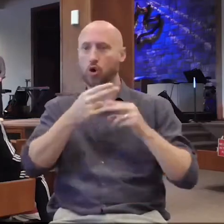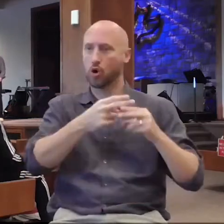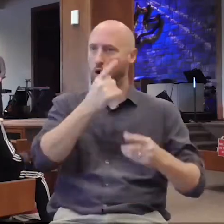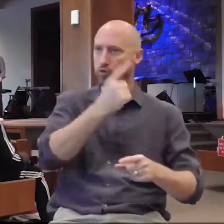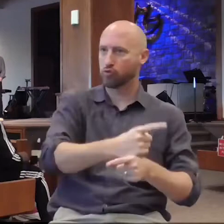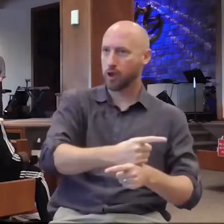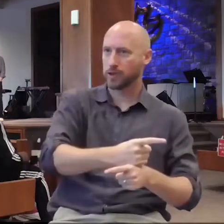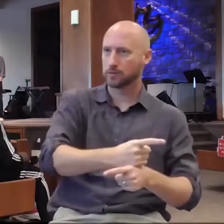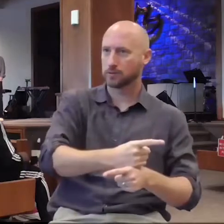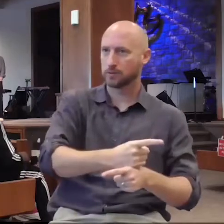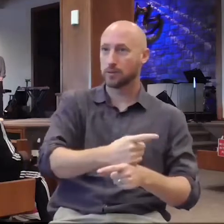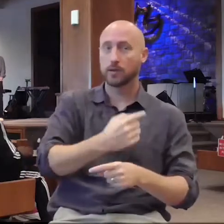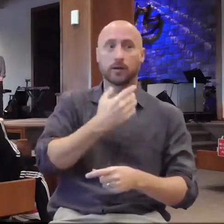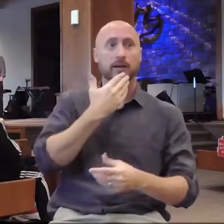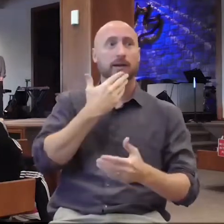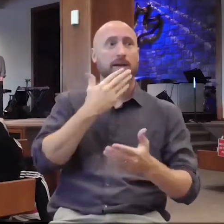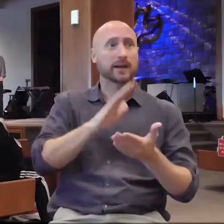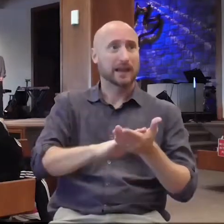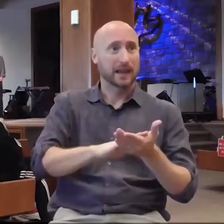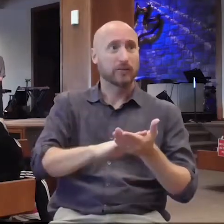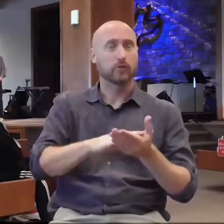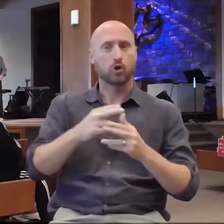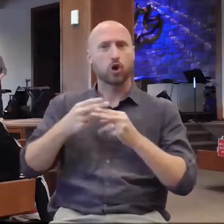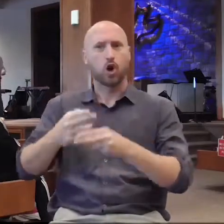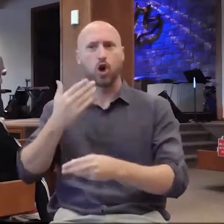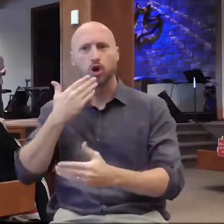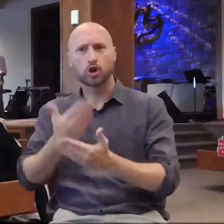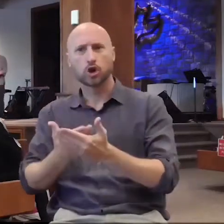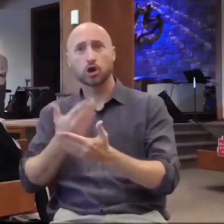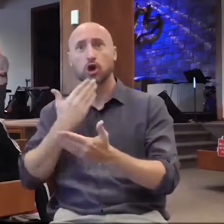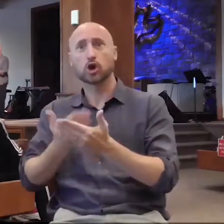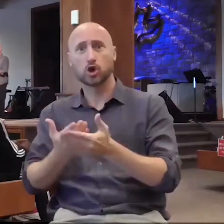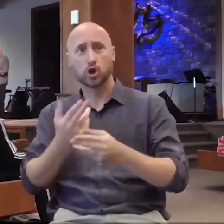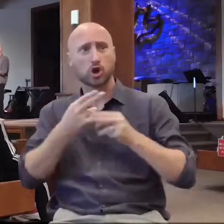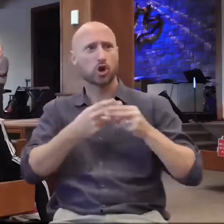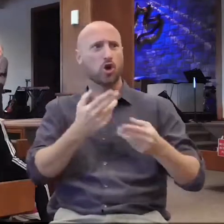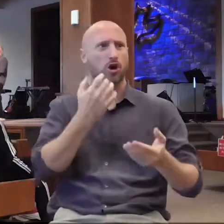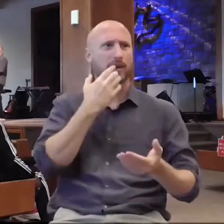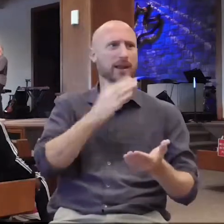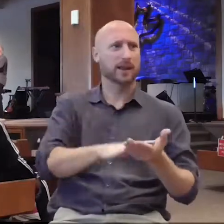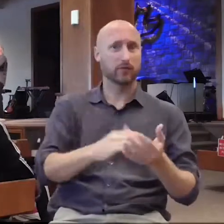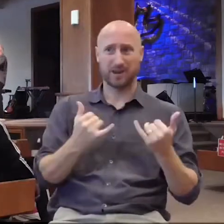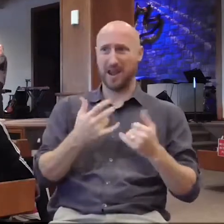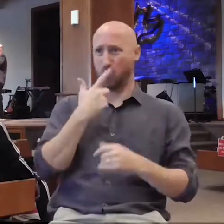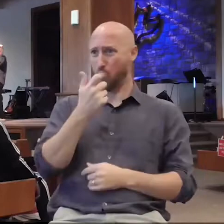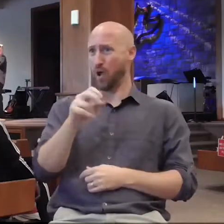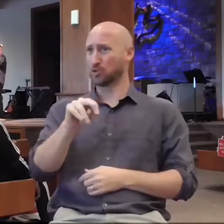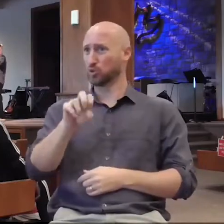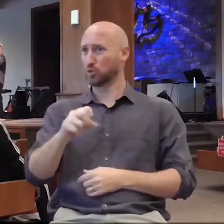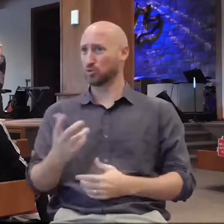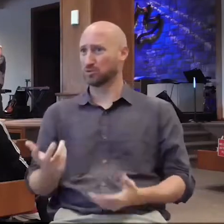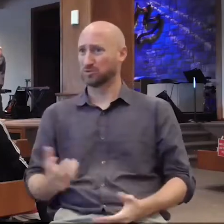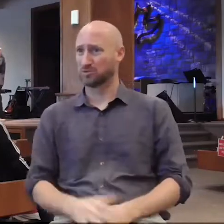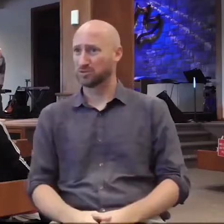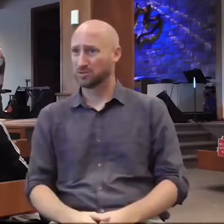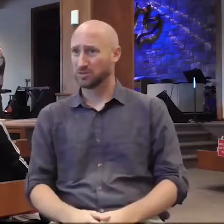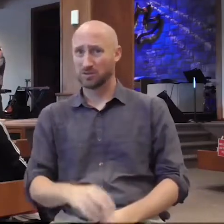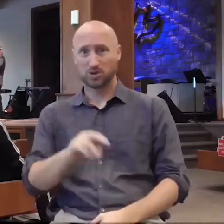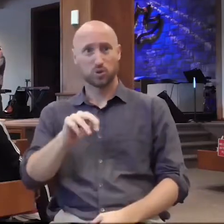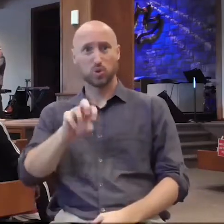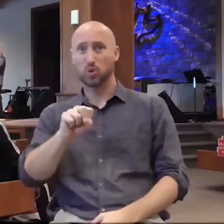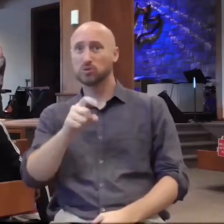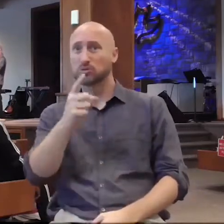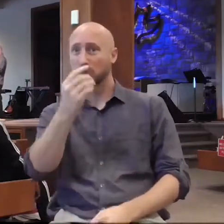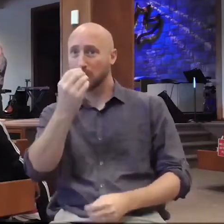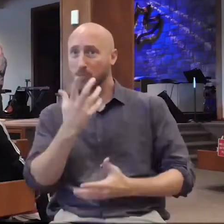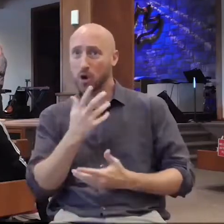news. And the thing you and I have to be unintimidated about, here's our standard here. The news doesn't tell